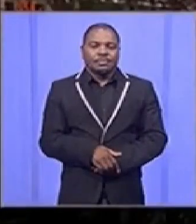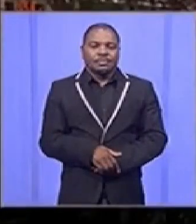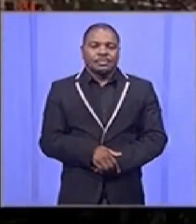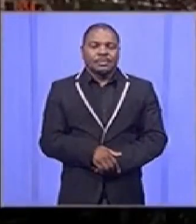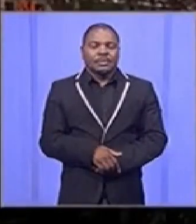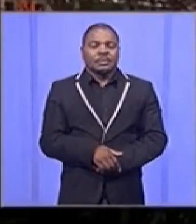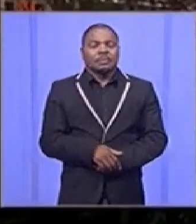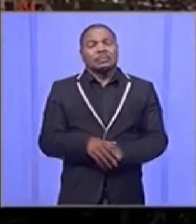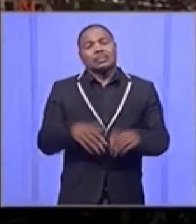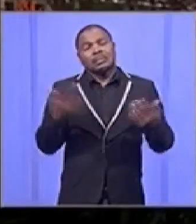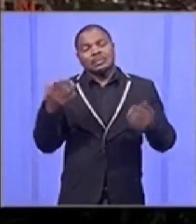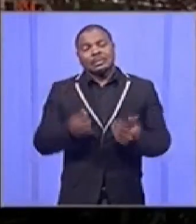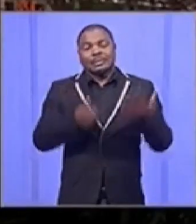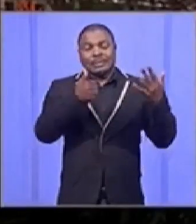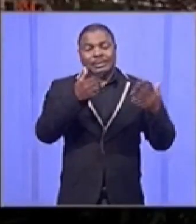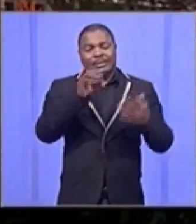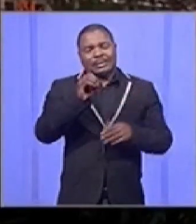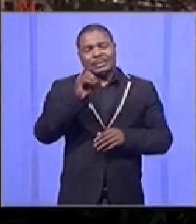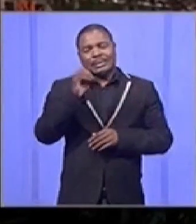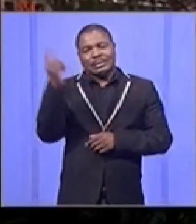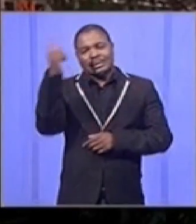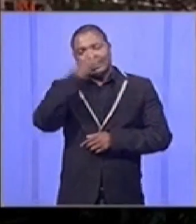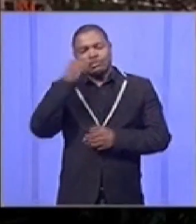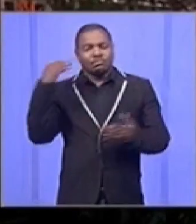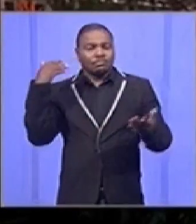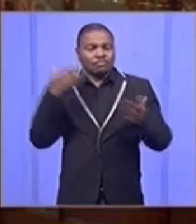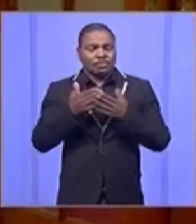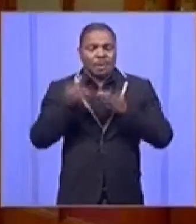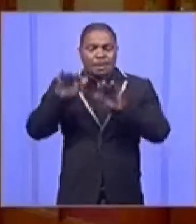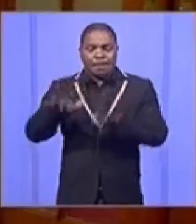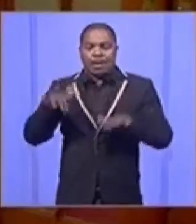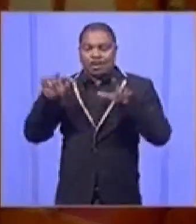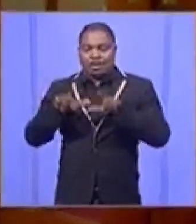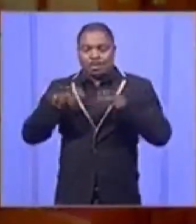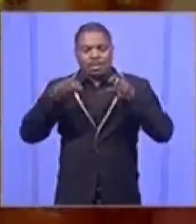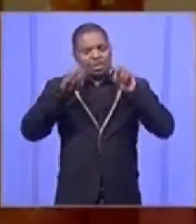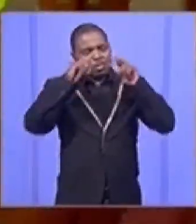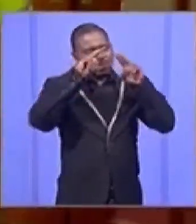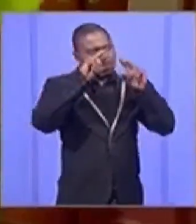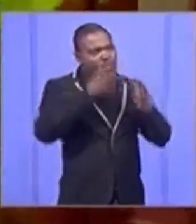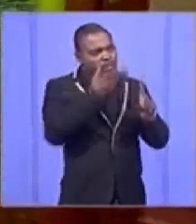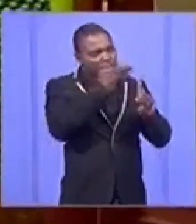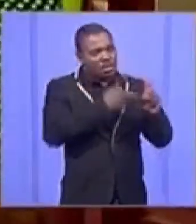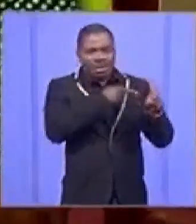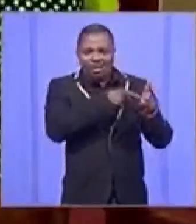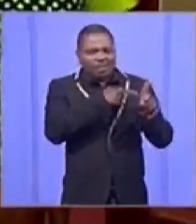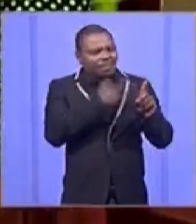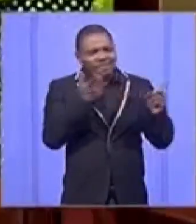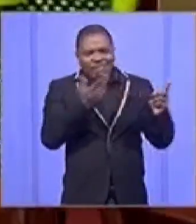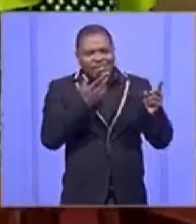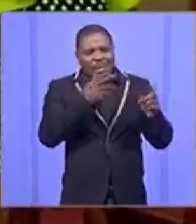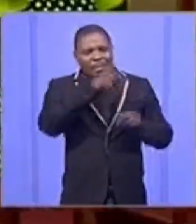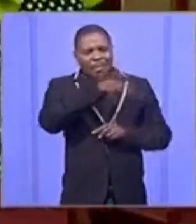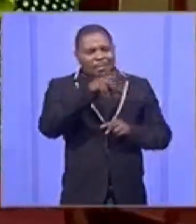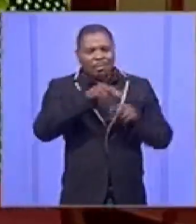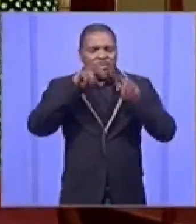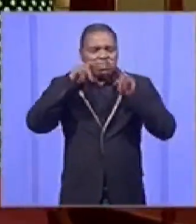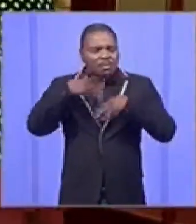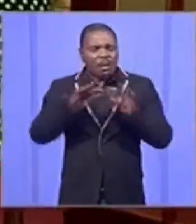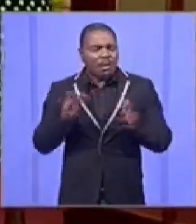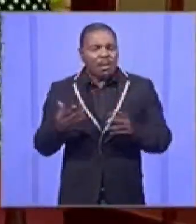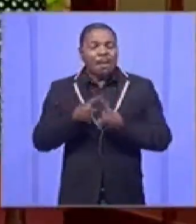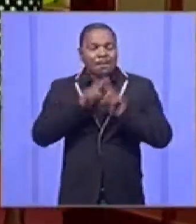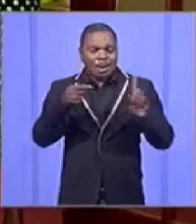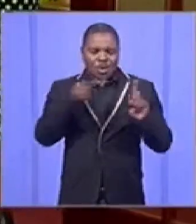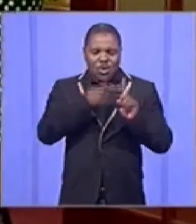e setse ka nna malatsi a le 60 a dipatlisiso tsa palamente tebang le go tsaya tshwetso ka maemo a ga Mkhwebane. Le fa go le jalo ga ka lebega